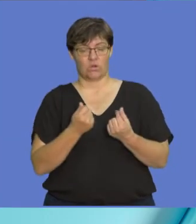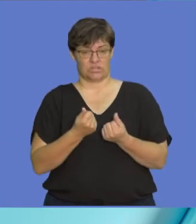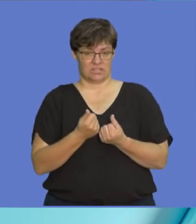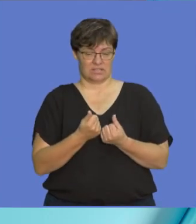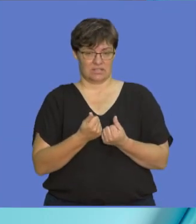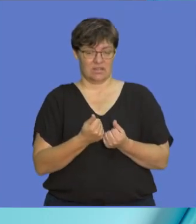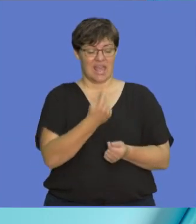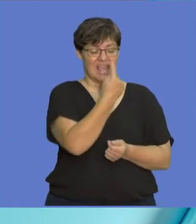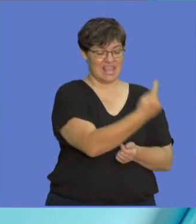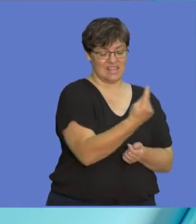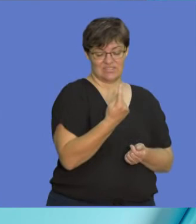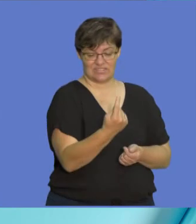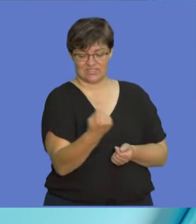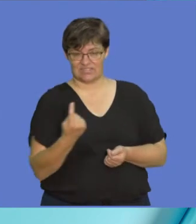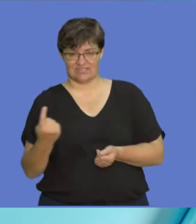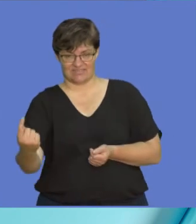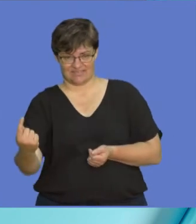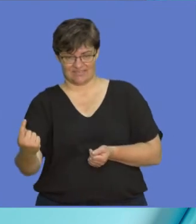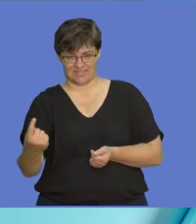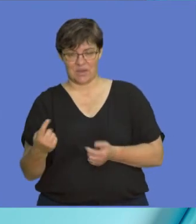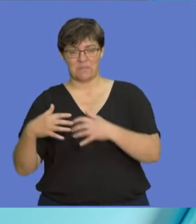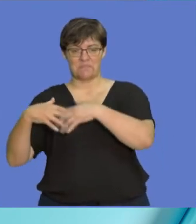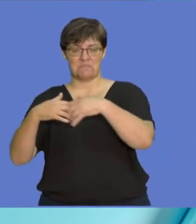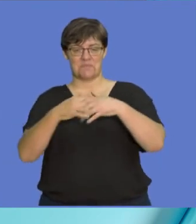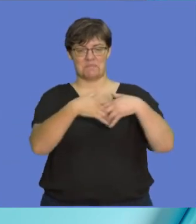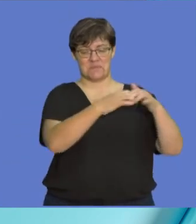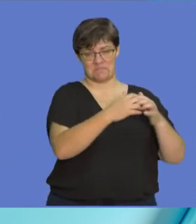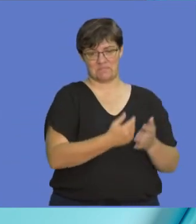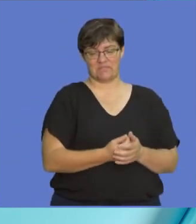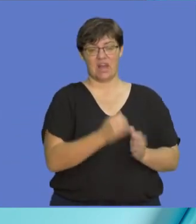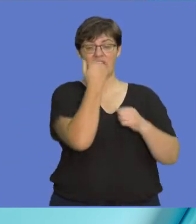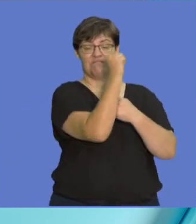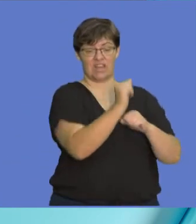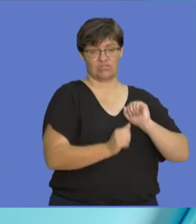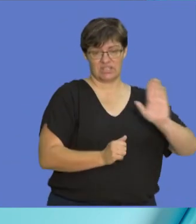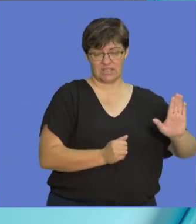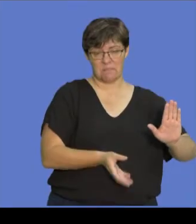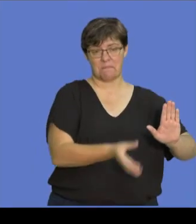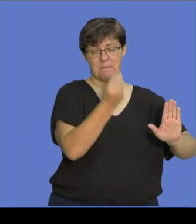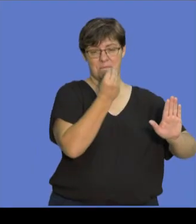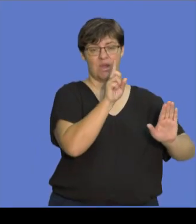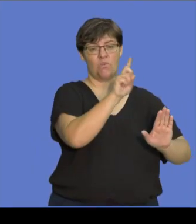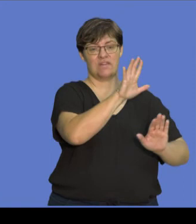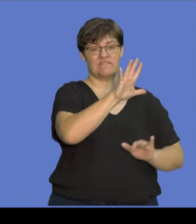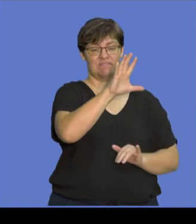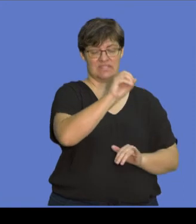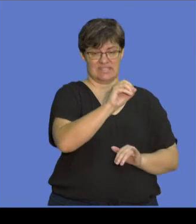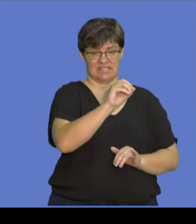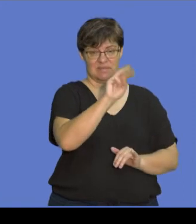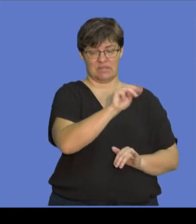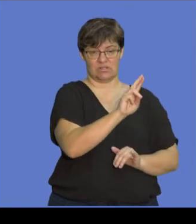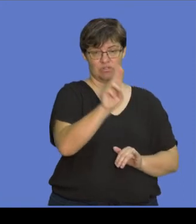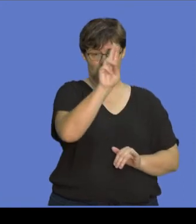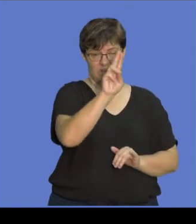what each area is made up of. For example, the factory occupies 150 square